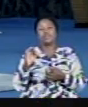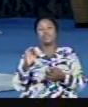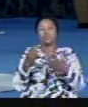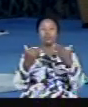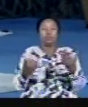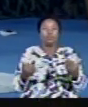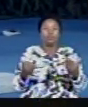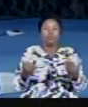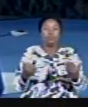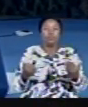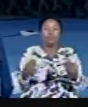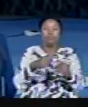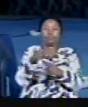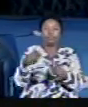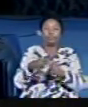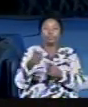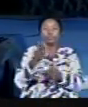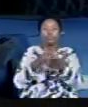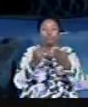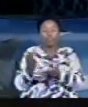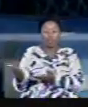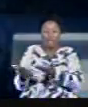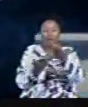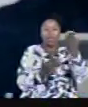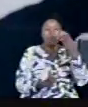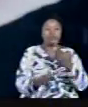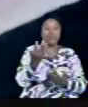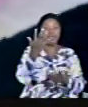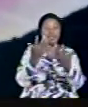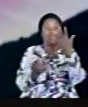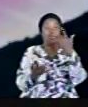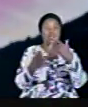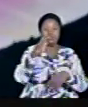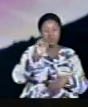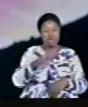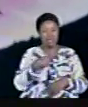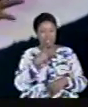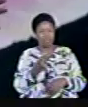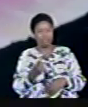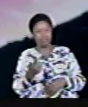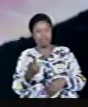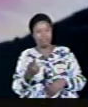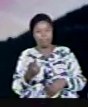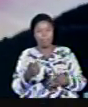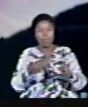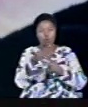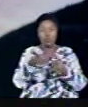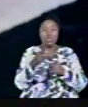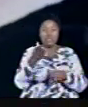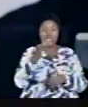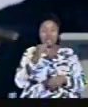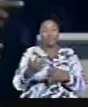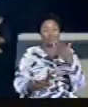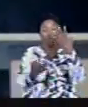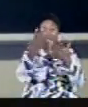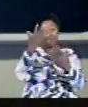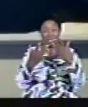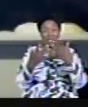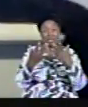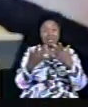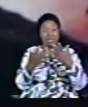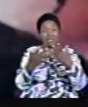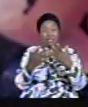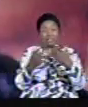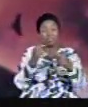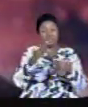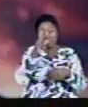when somebody carries fire, you can tell. When there's fire, insects will not be able